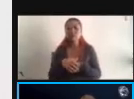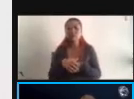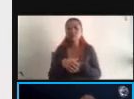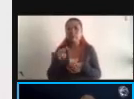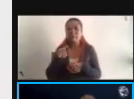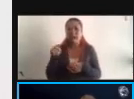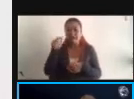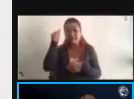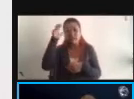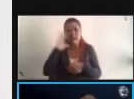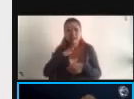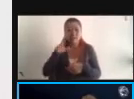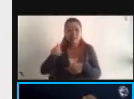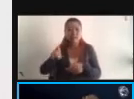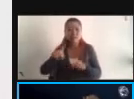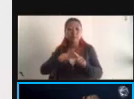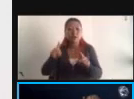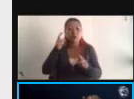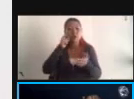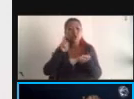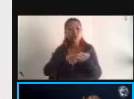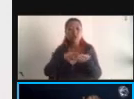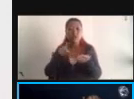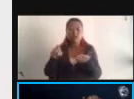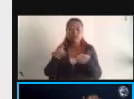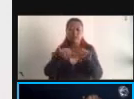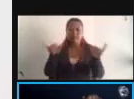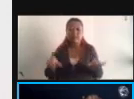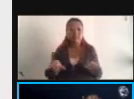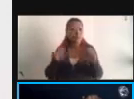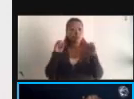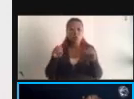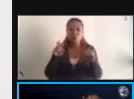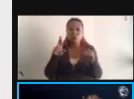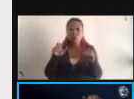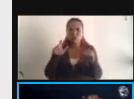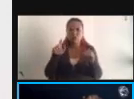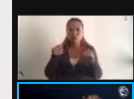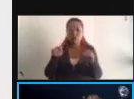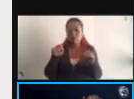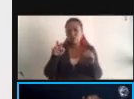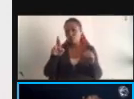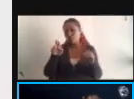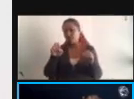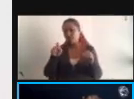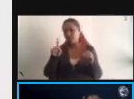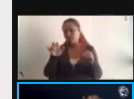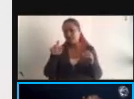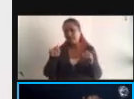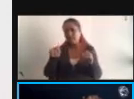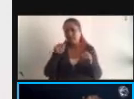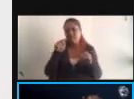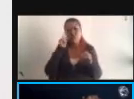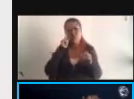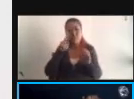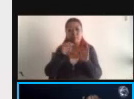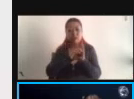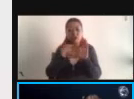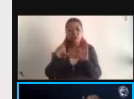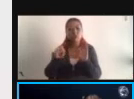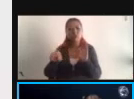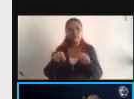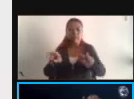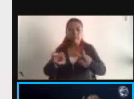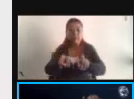don't see a restraint system in this picture. So although they did the analysis and built a